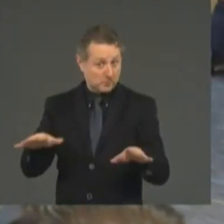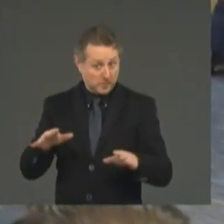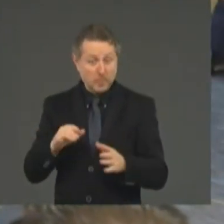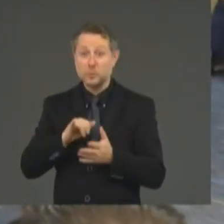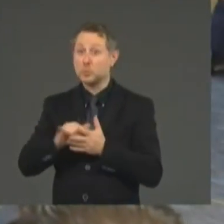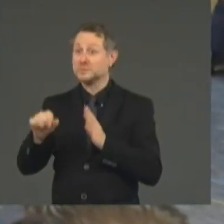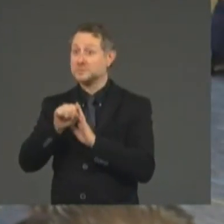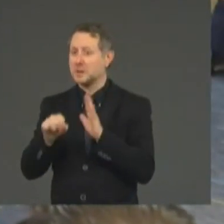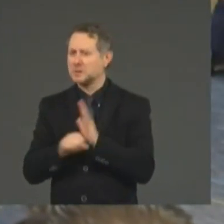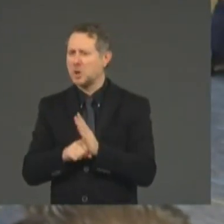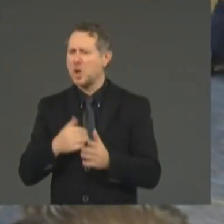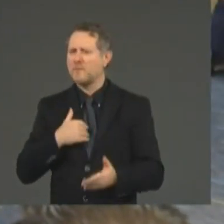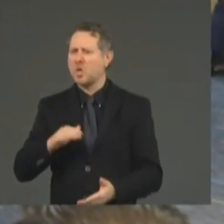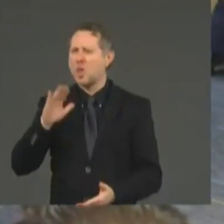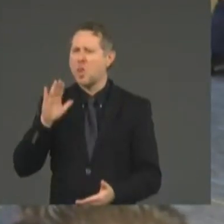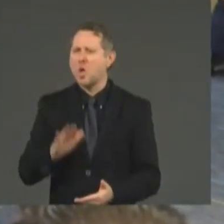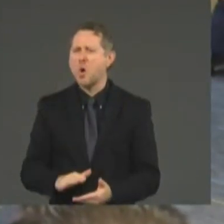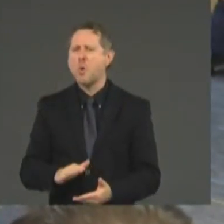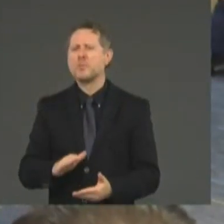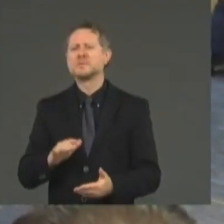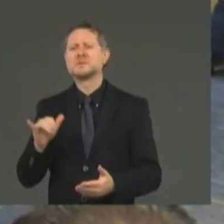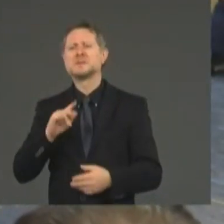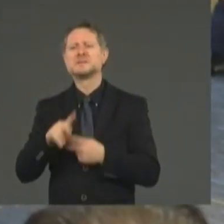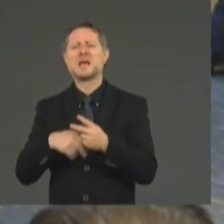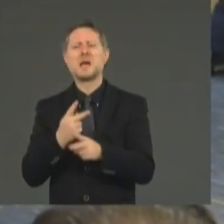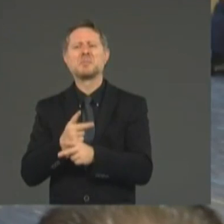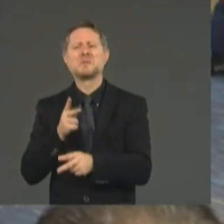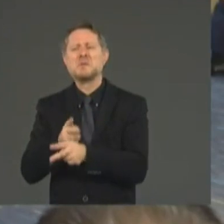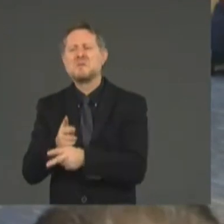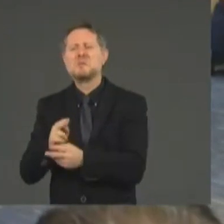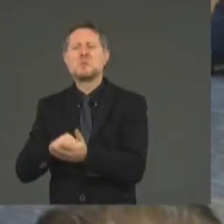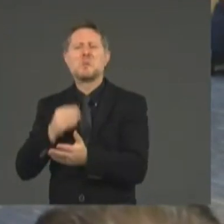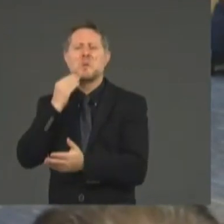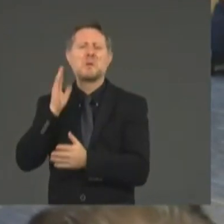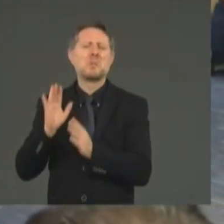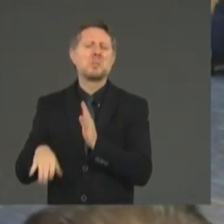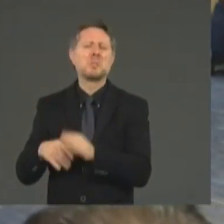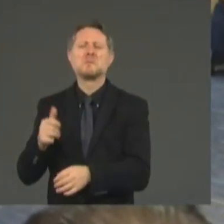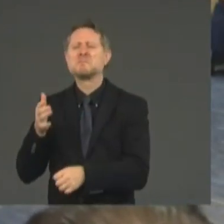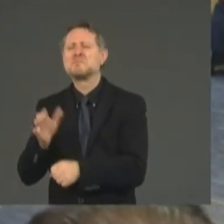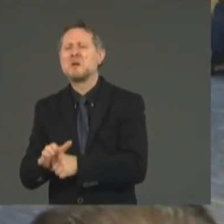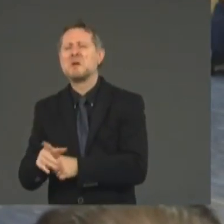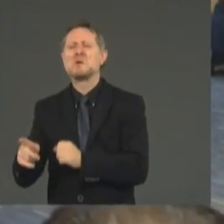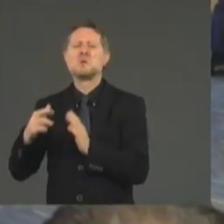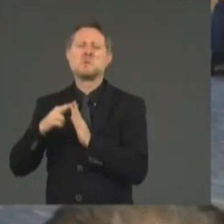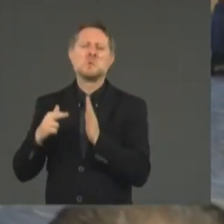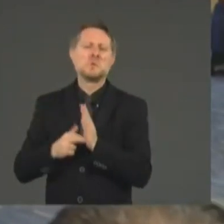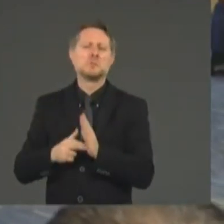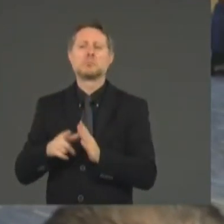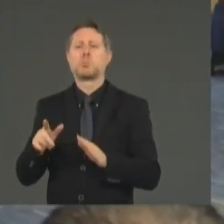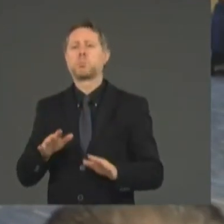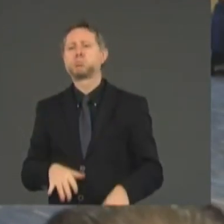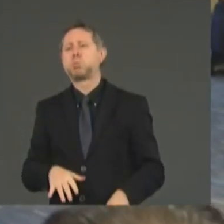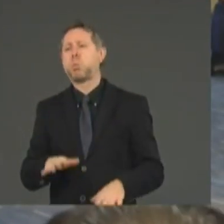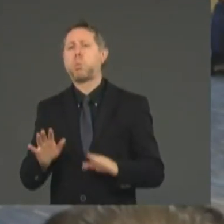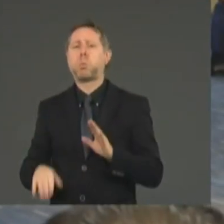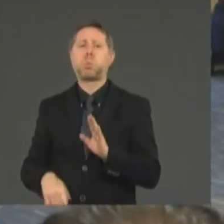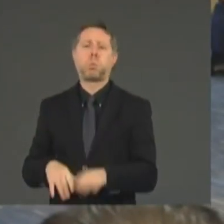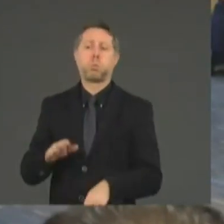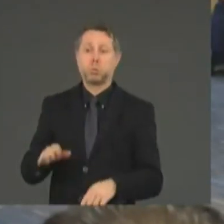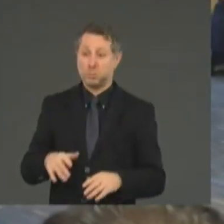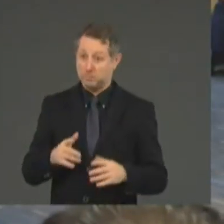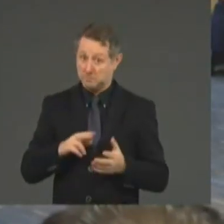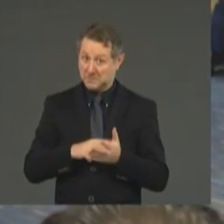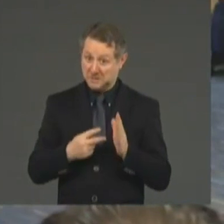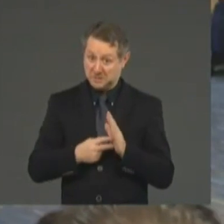lowest levels of care in nursing homes and some of the most lax enforcement by the state health department. So is the state not in some way to blame